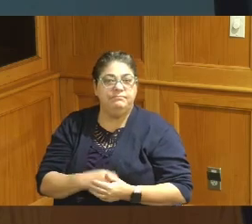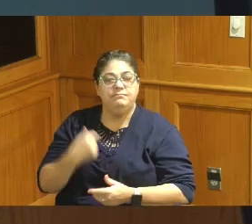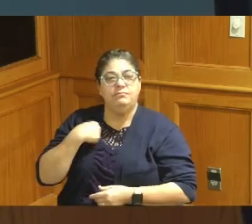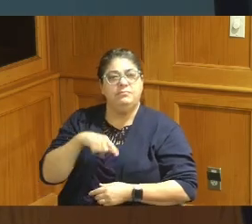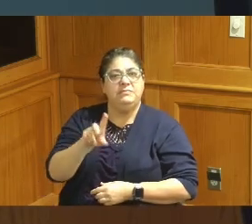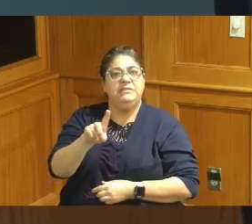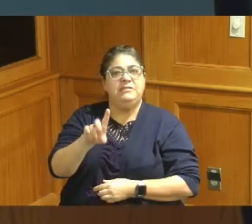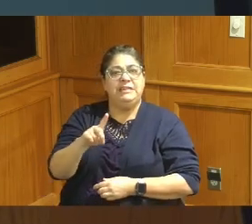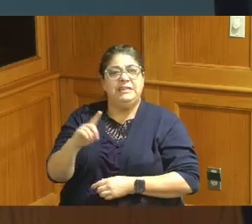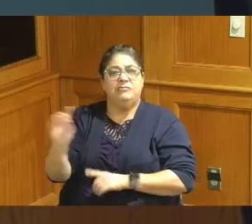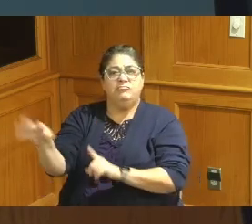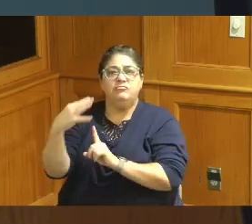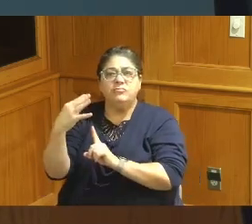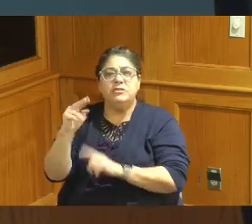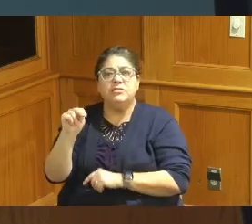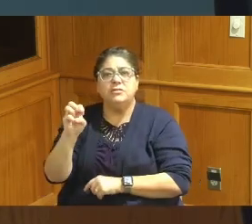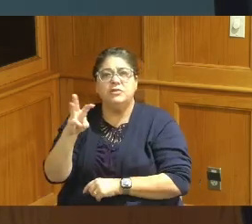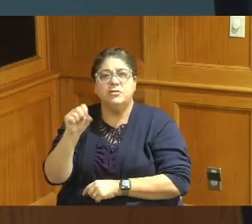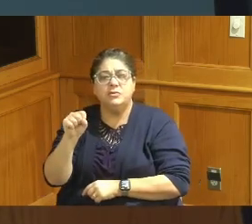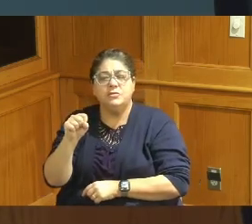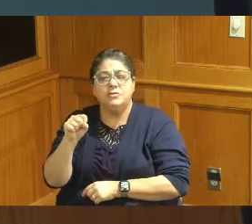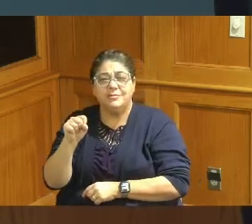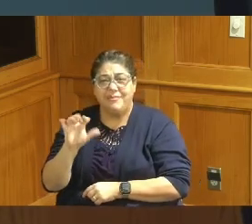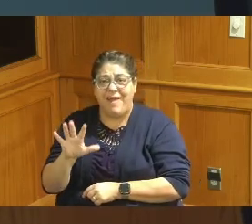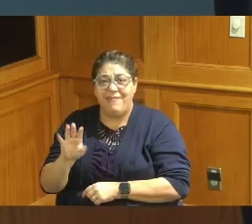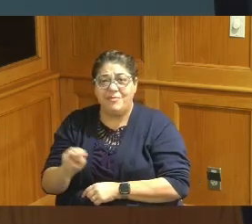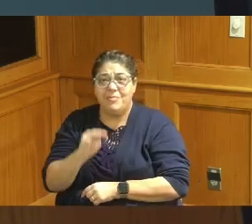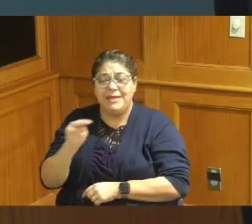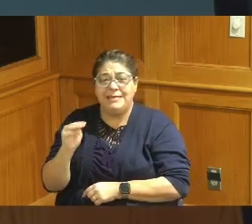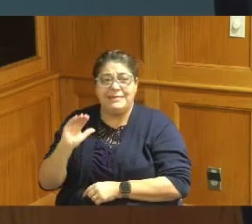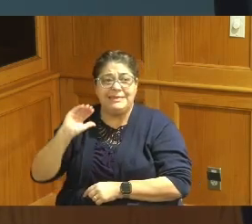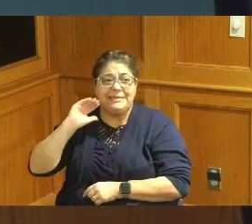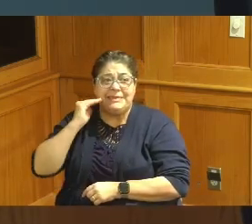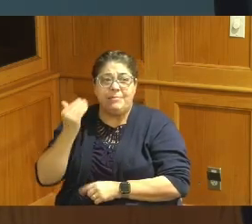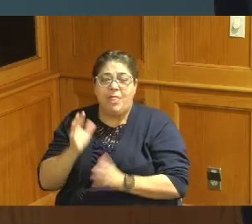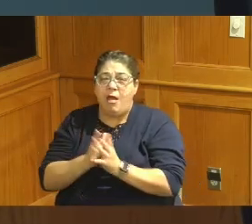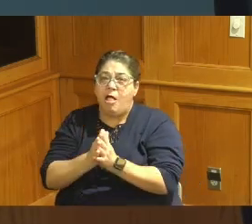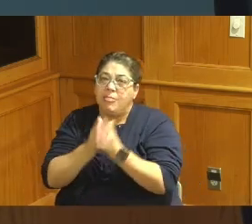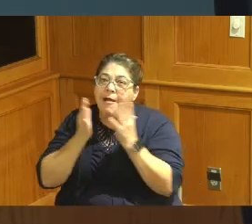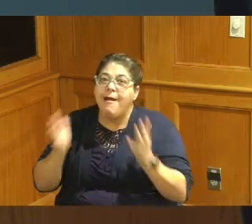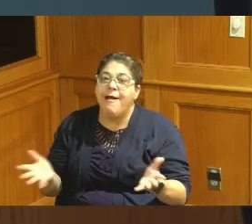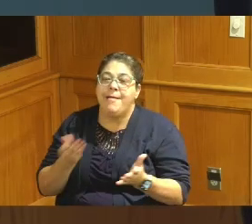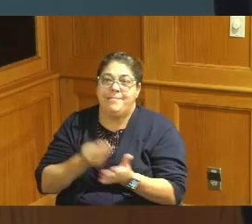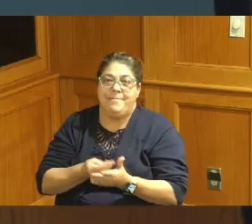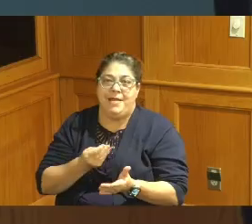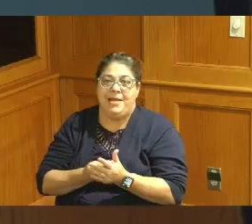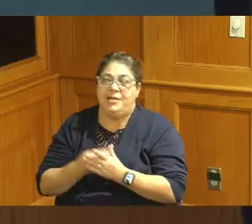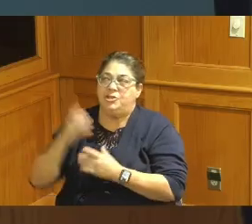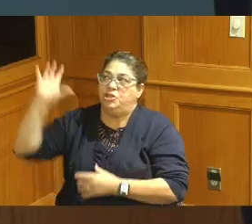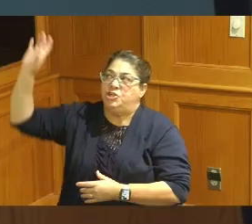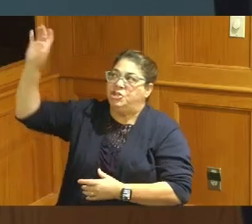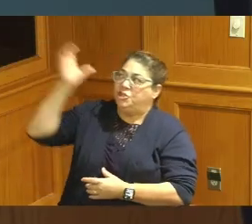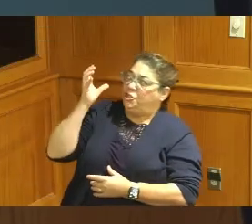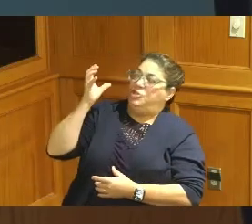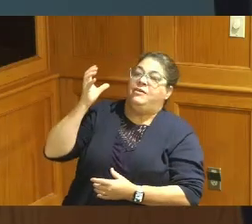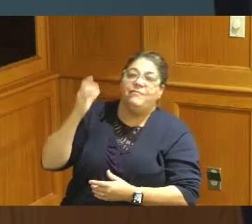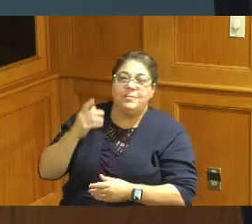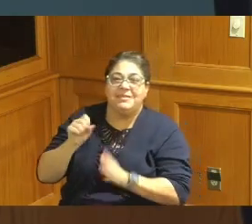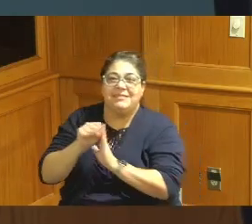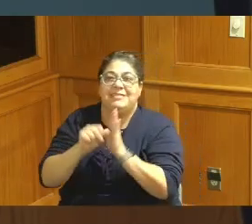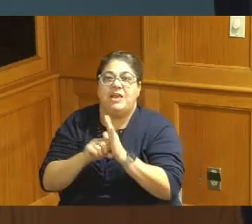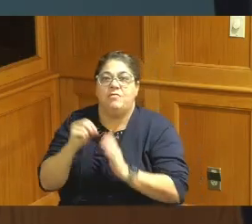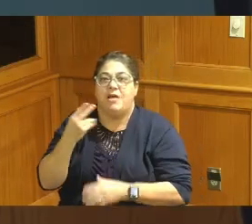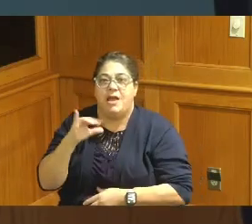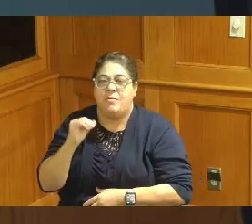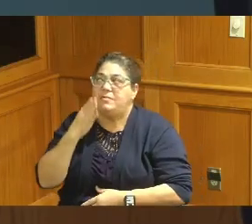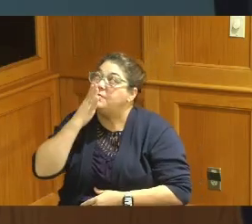about this, it's been a while back, but $5 million seemed like so much money from the state of Ohio, and we're very grateful to the state